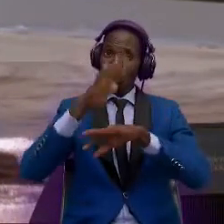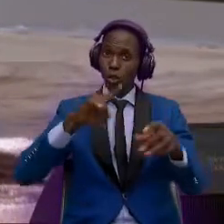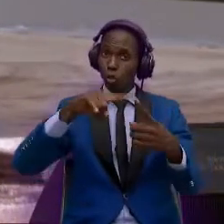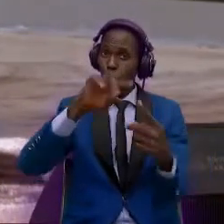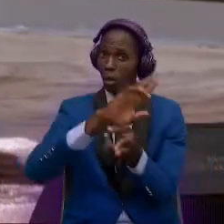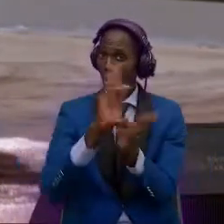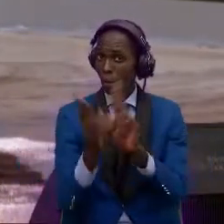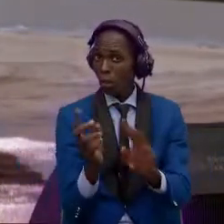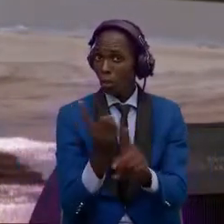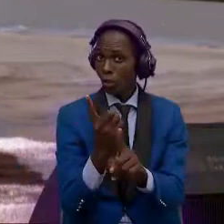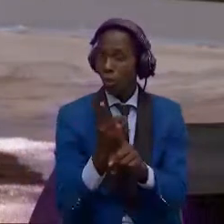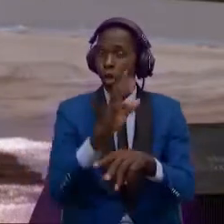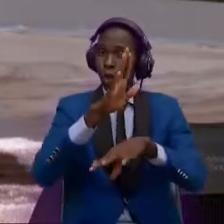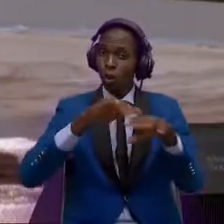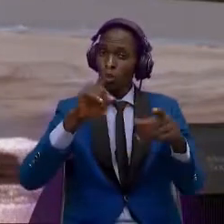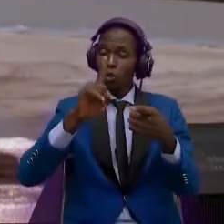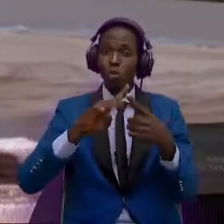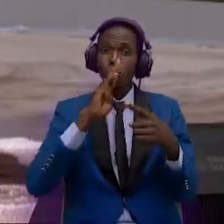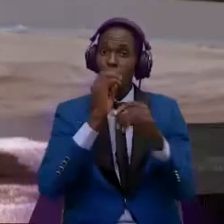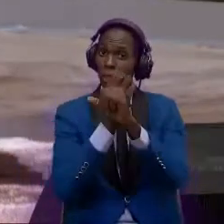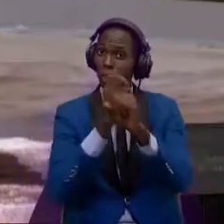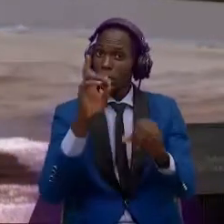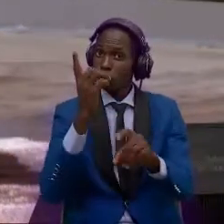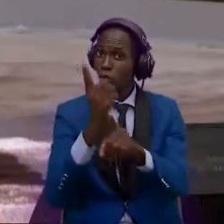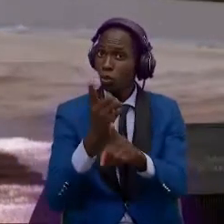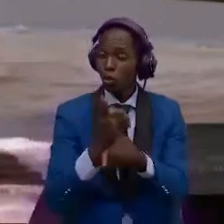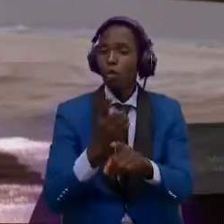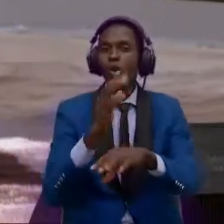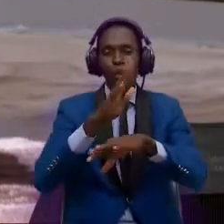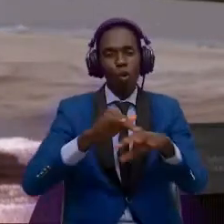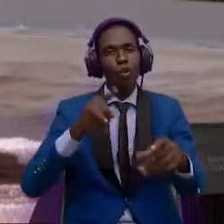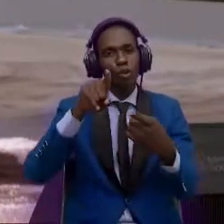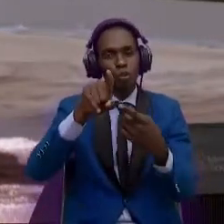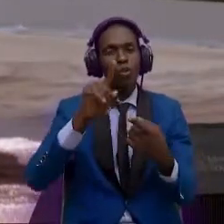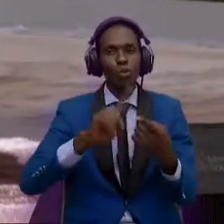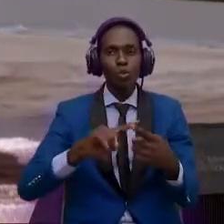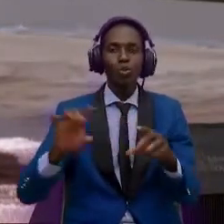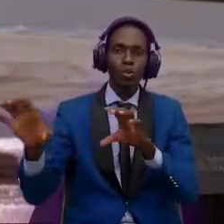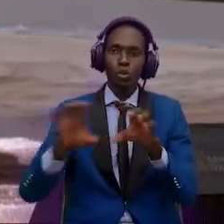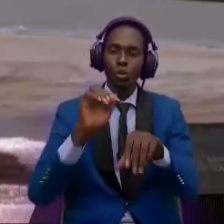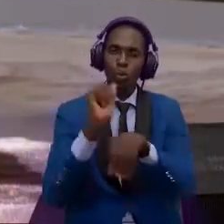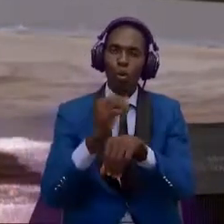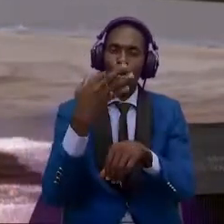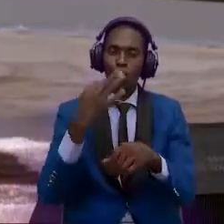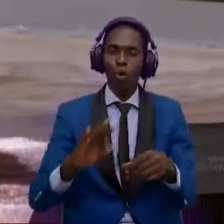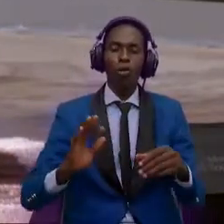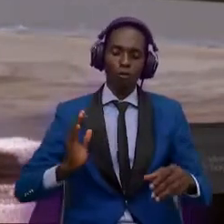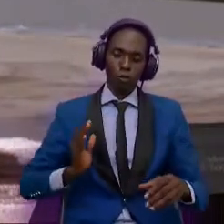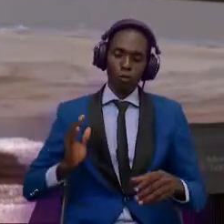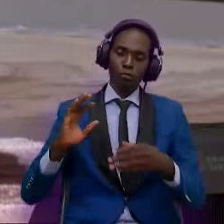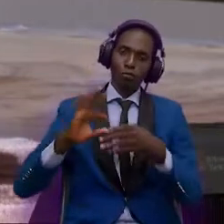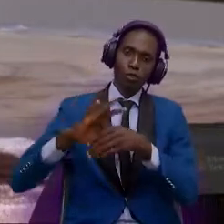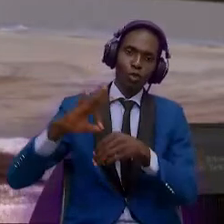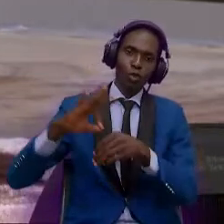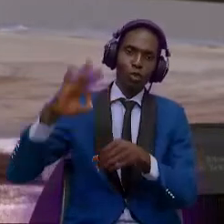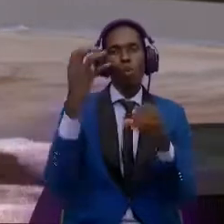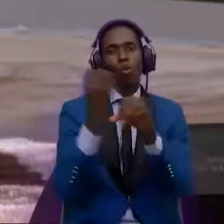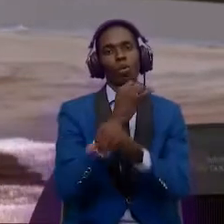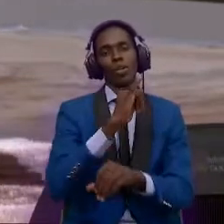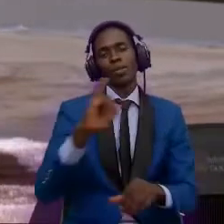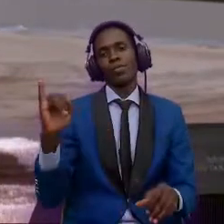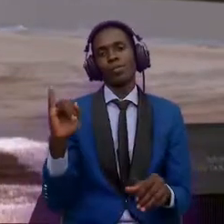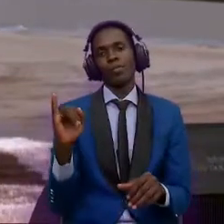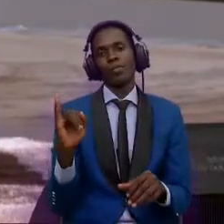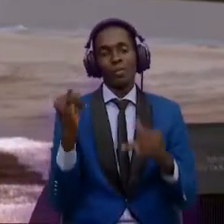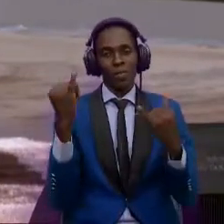and he called you to salvation, he called you to soul winning. I send thee. And then in verse